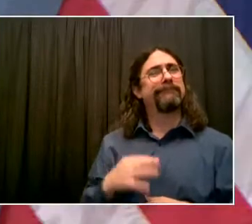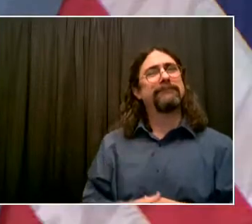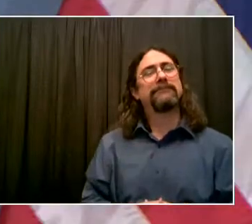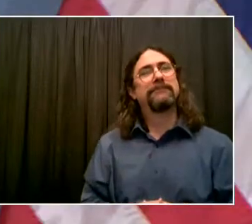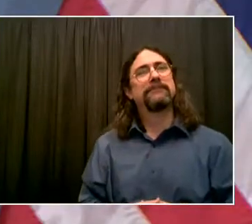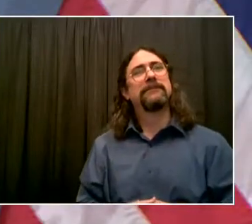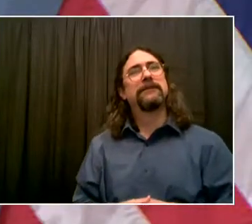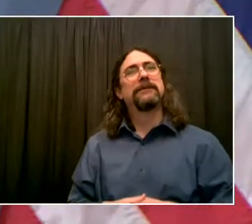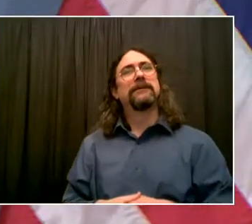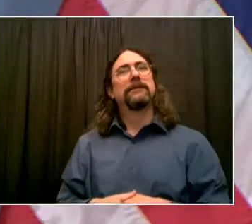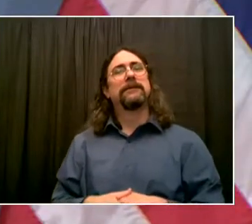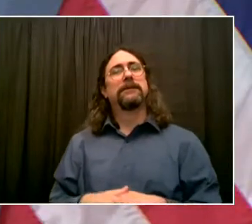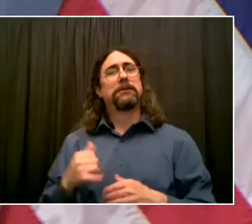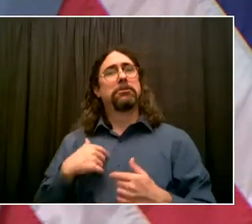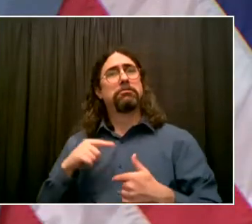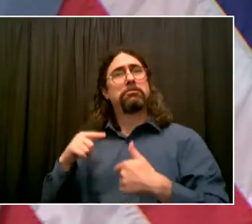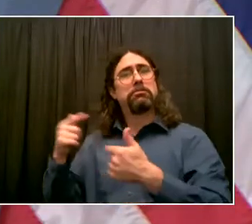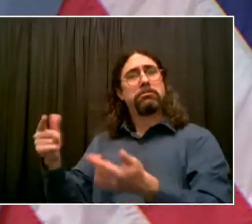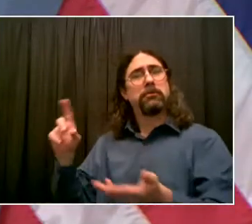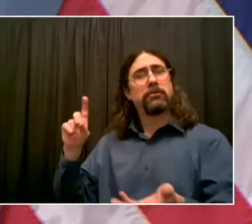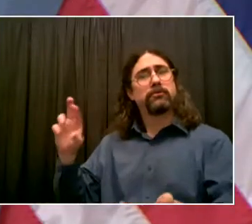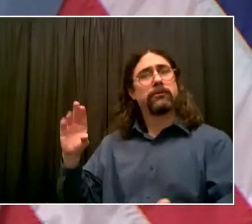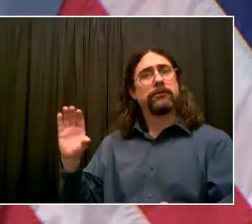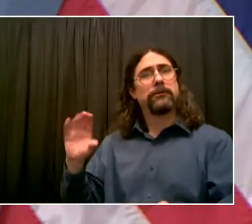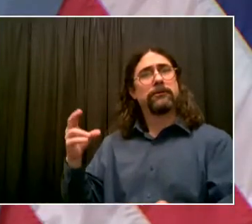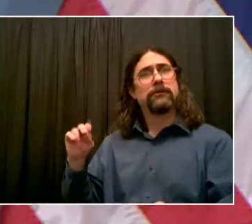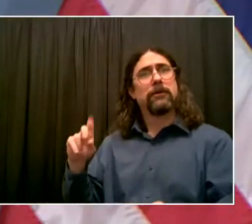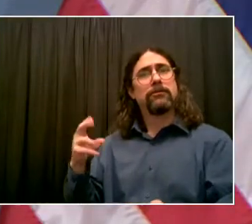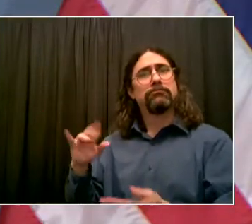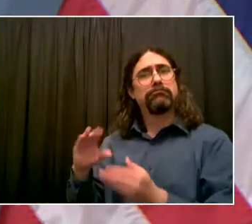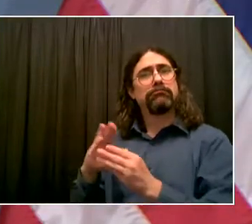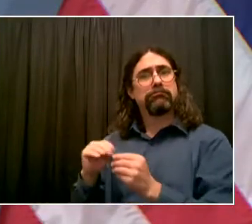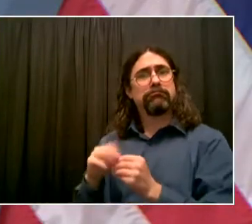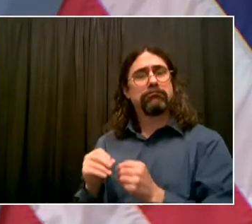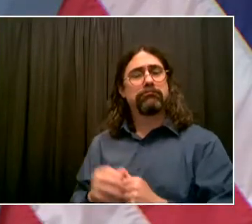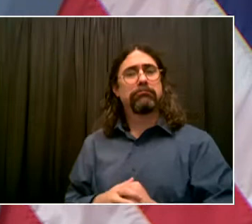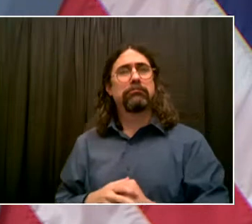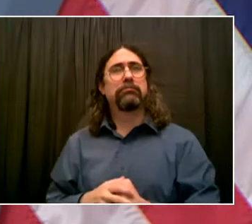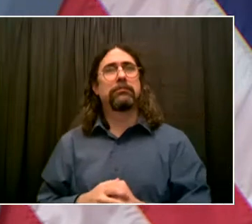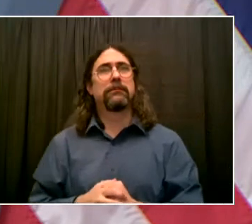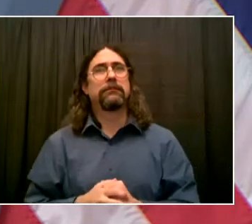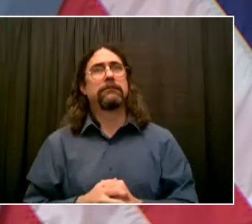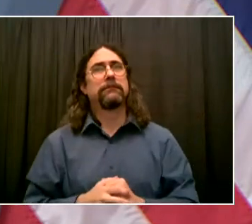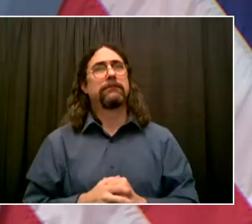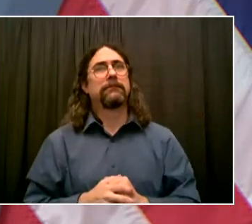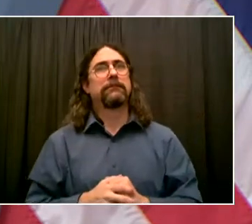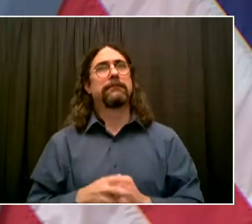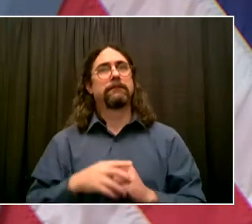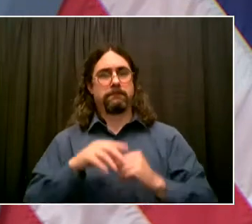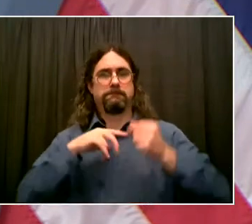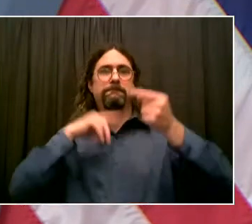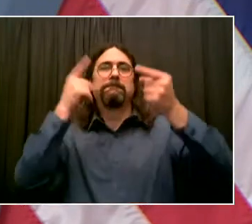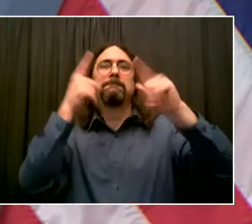Absolutely, sir. At first, I'll just echo what you said. The time is now. We have to make vaccination as easy as a walk in the